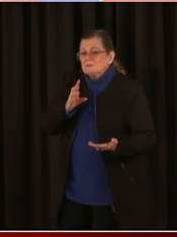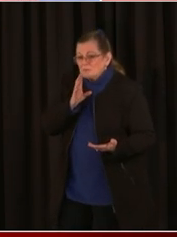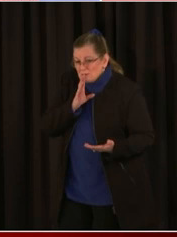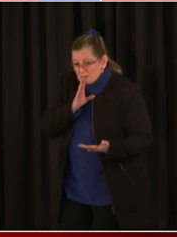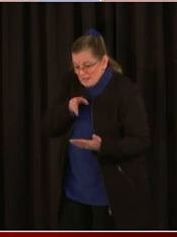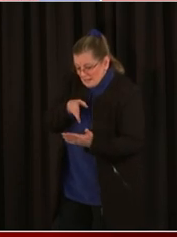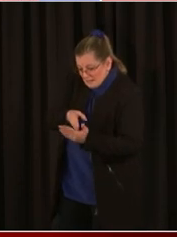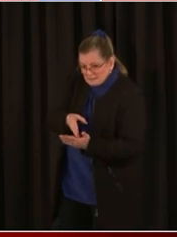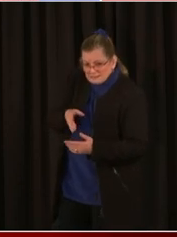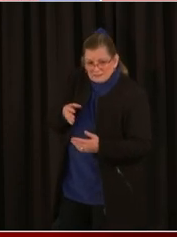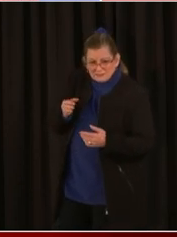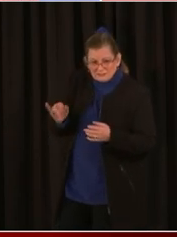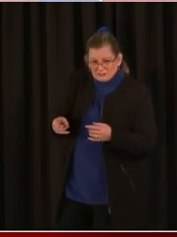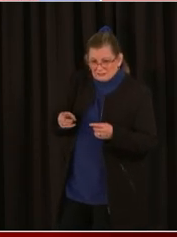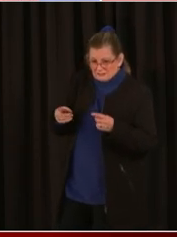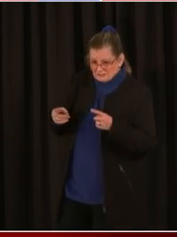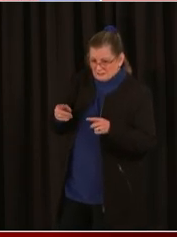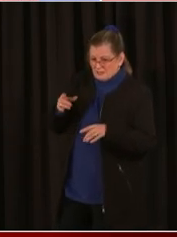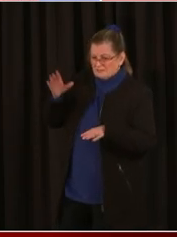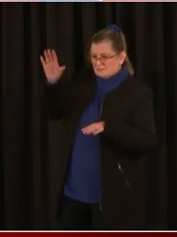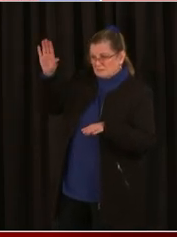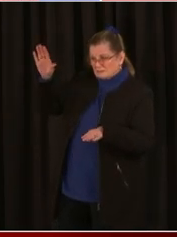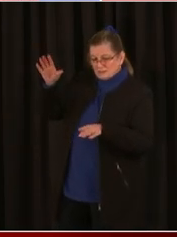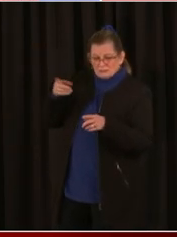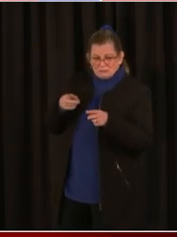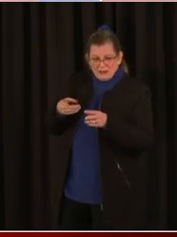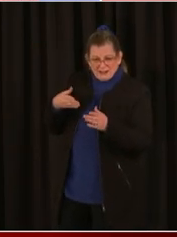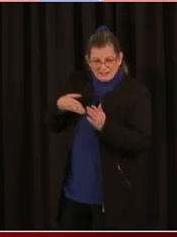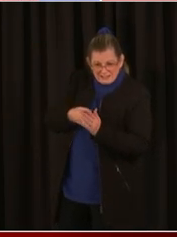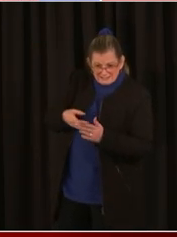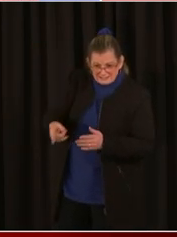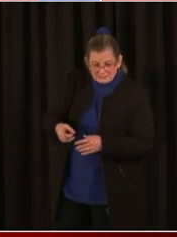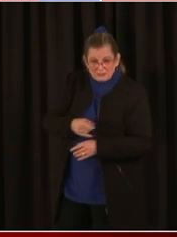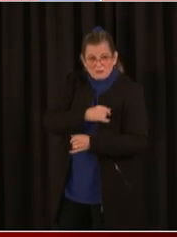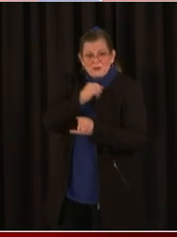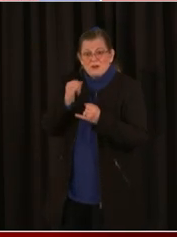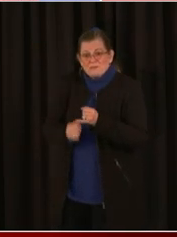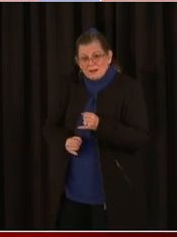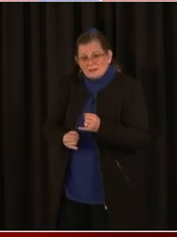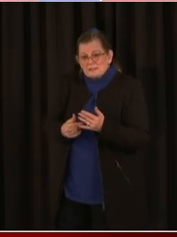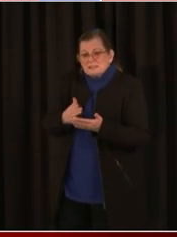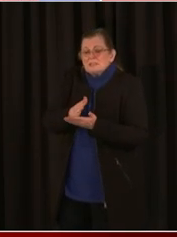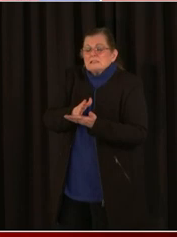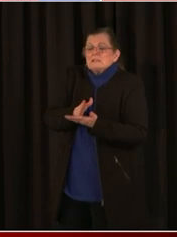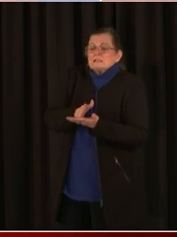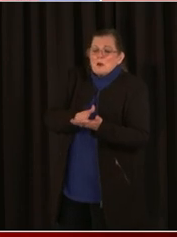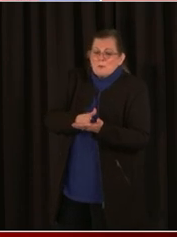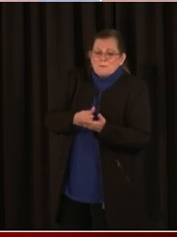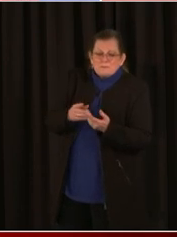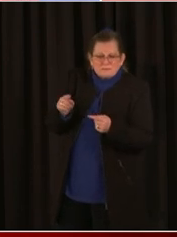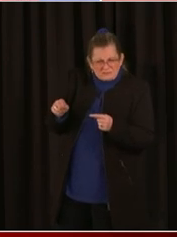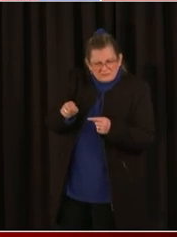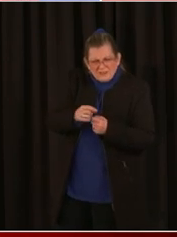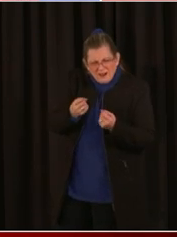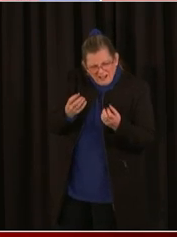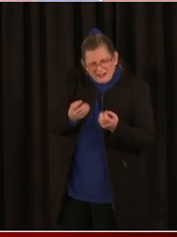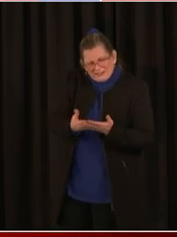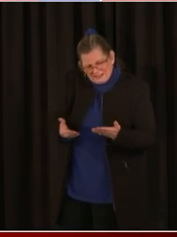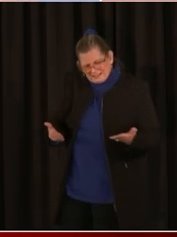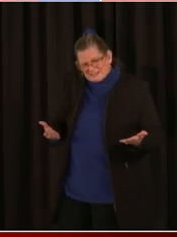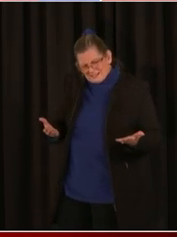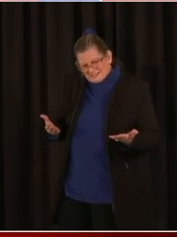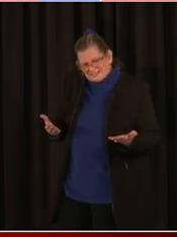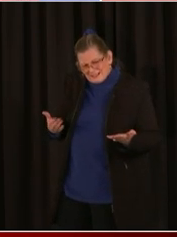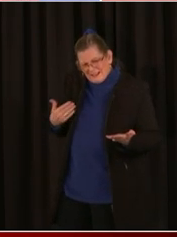out against it, have our agency directors testify against it before it's final. There are a lot of things that